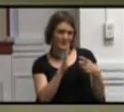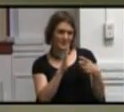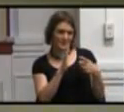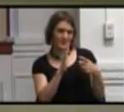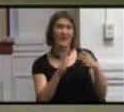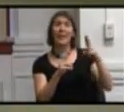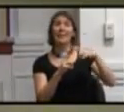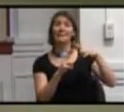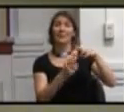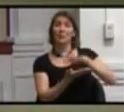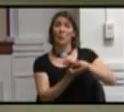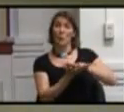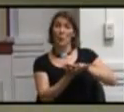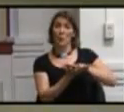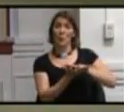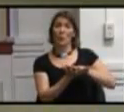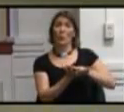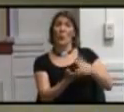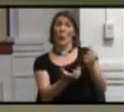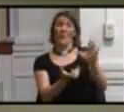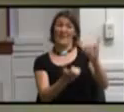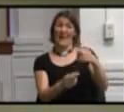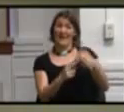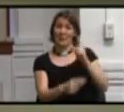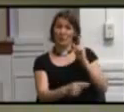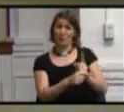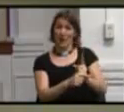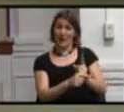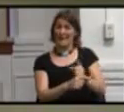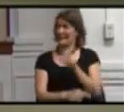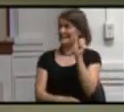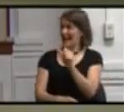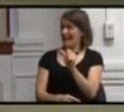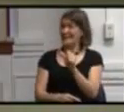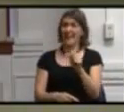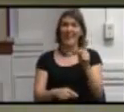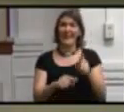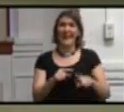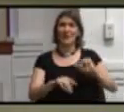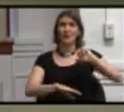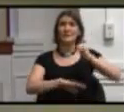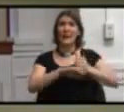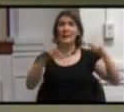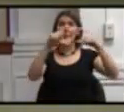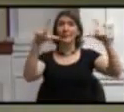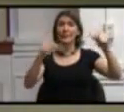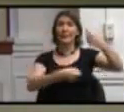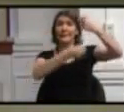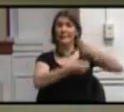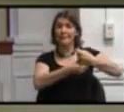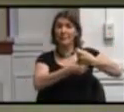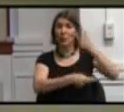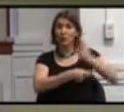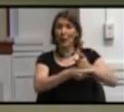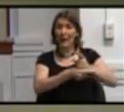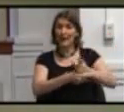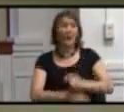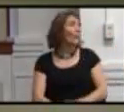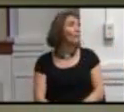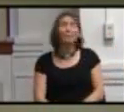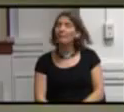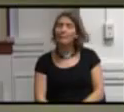the Hilltop Montessori wants this name. Mm-hmm. So they can't just put up a sign and say this is the name of this road and then let us all know that's the